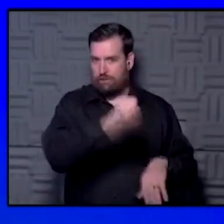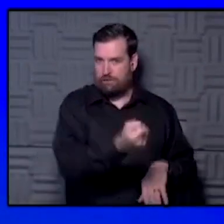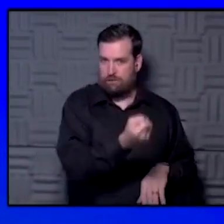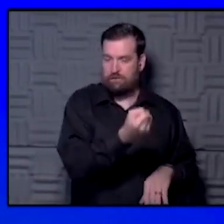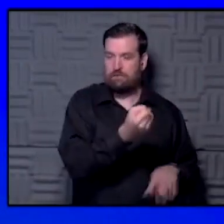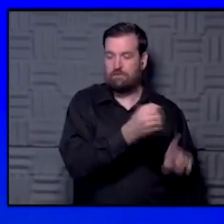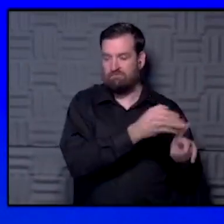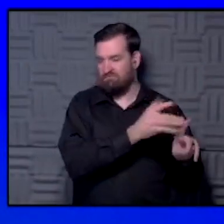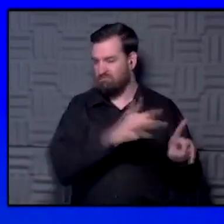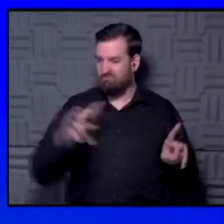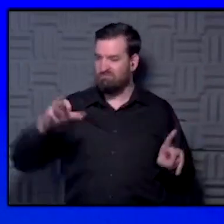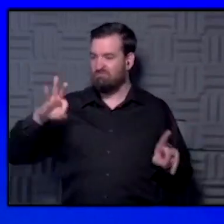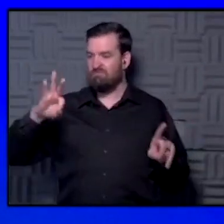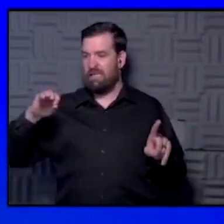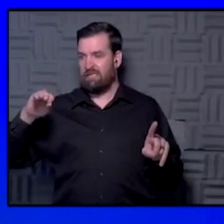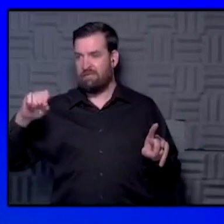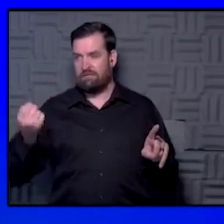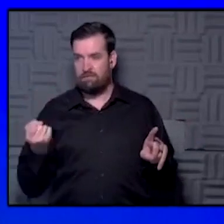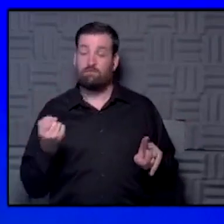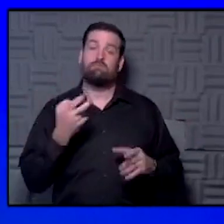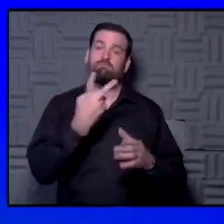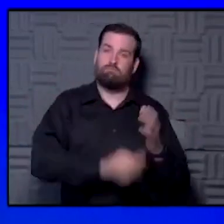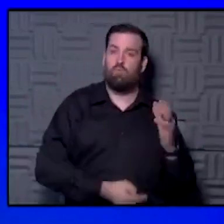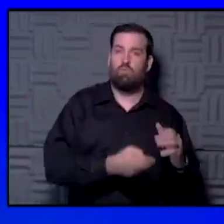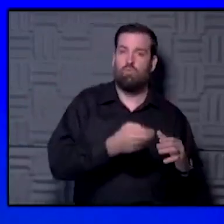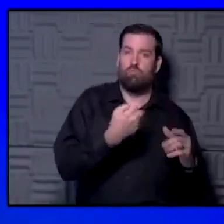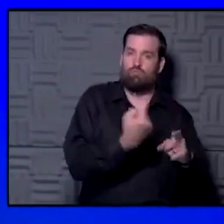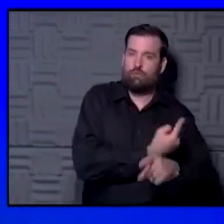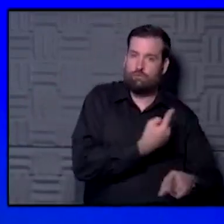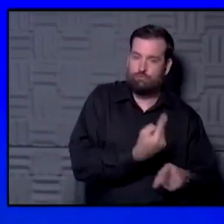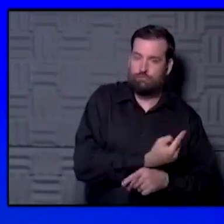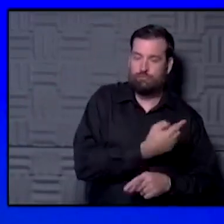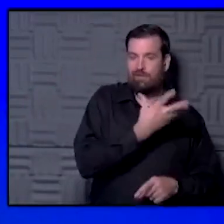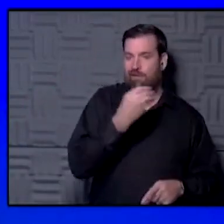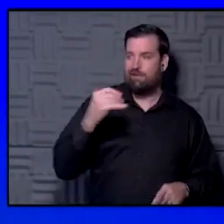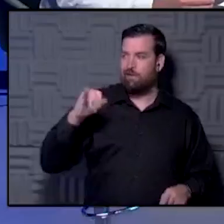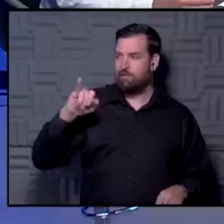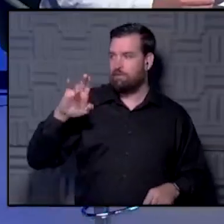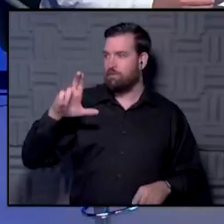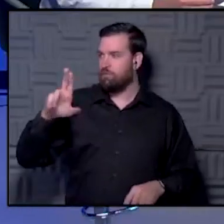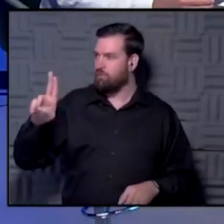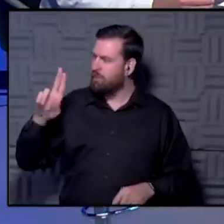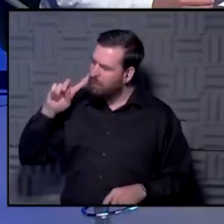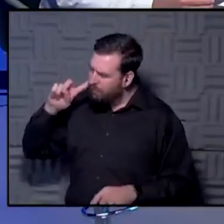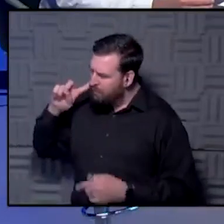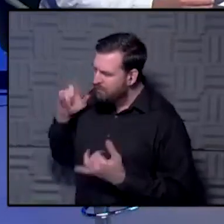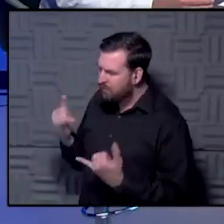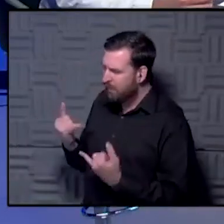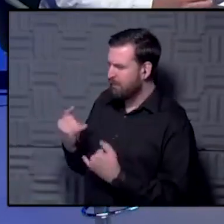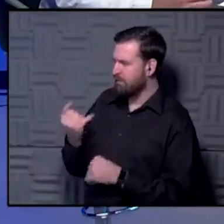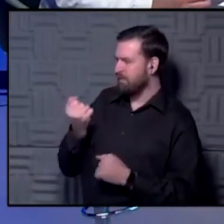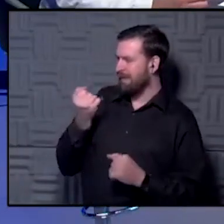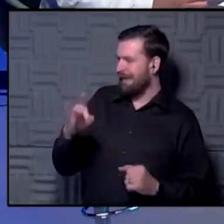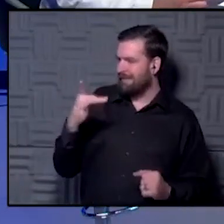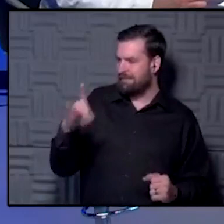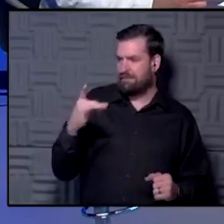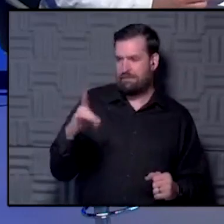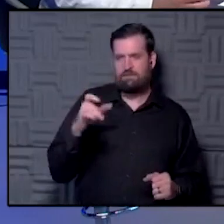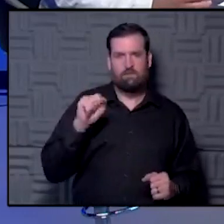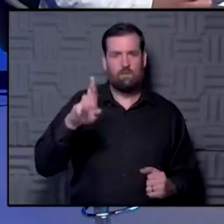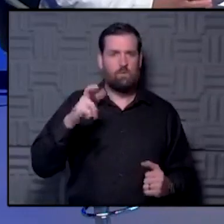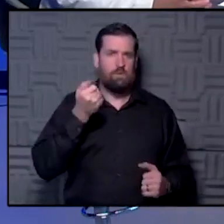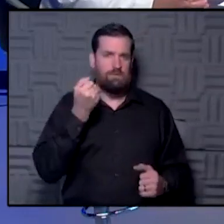to your early 90s as well. So both ICU and on the floor. And again, that was last week. And I think today there's an 18 or 19-year-old here in the hospital. Yeah.